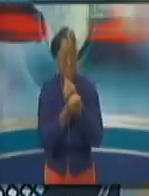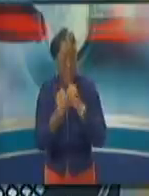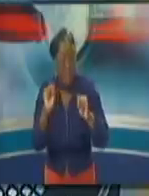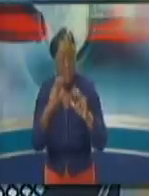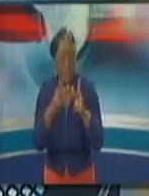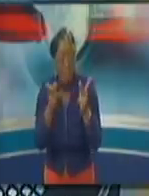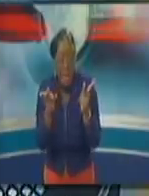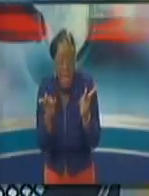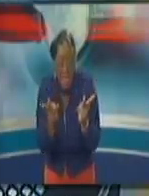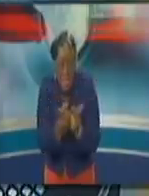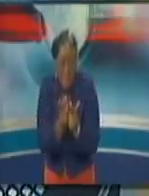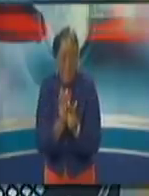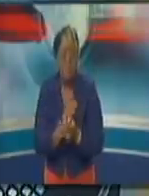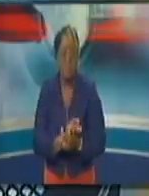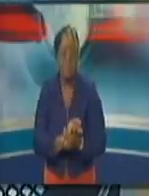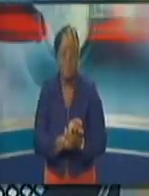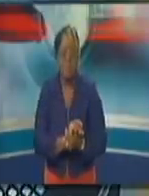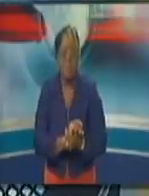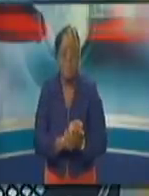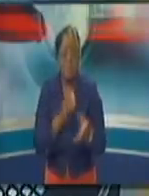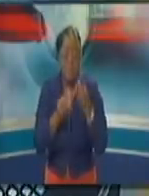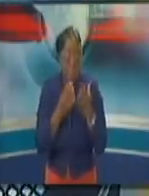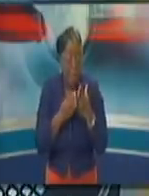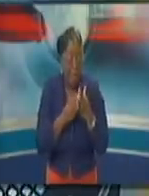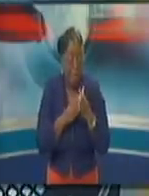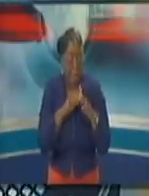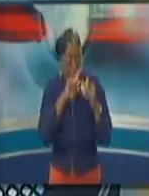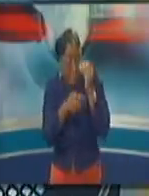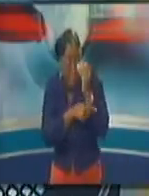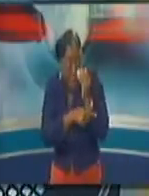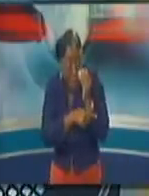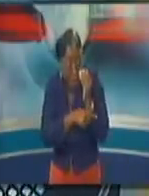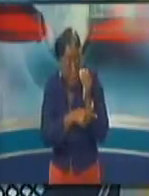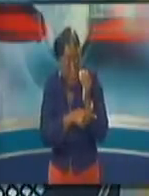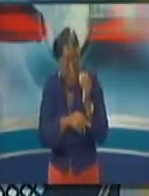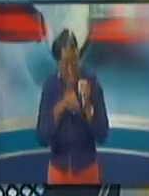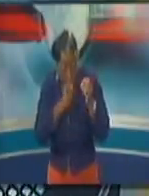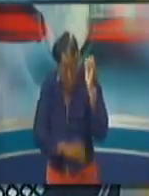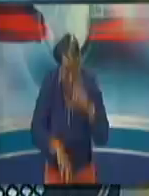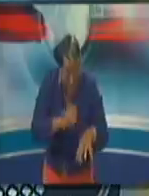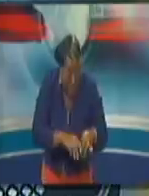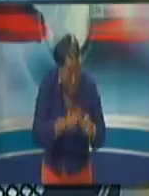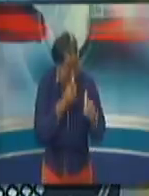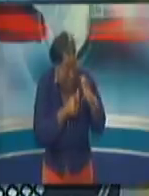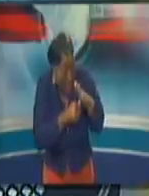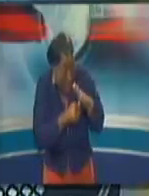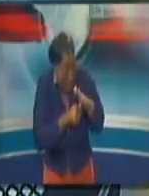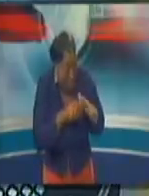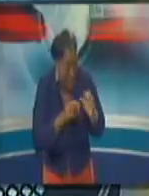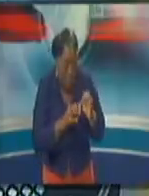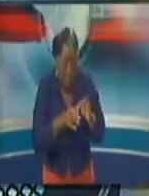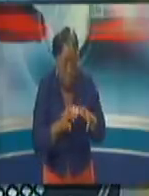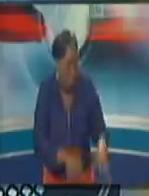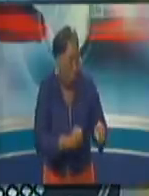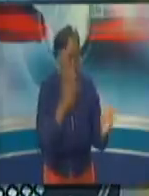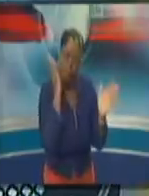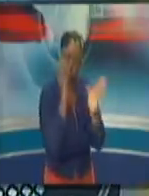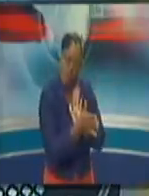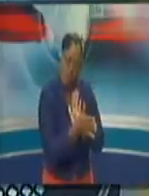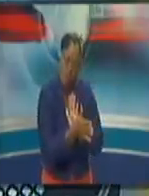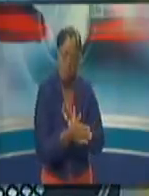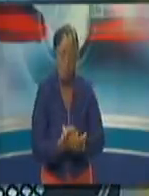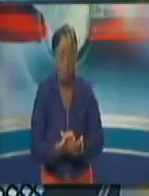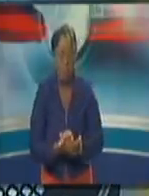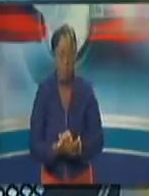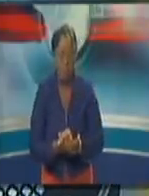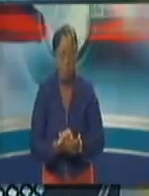there is a way that you can have a bag packed and hidden so that if you need to grab it quickly and leave, you can do that. And if